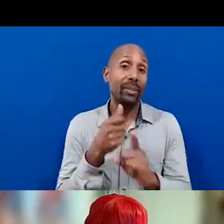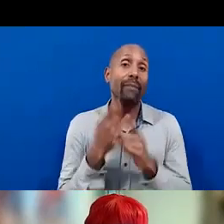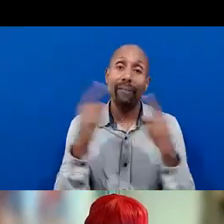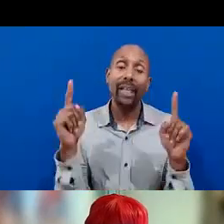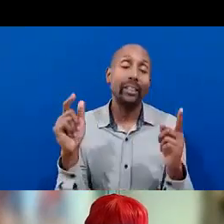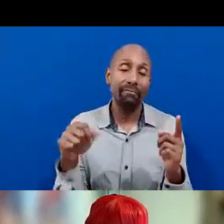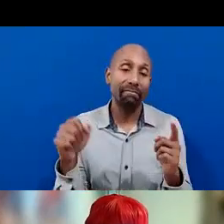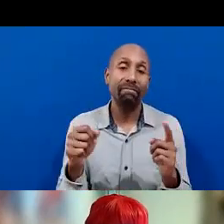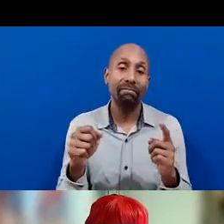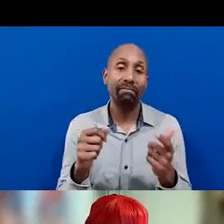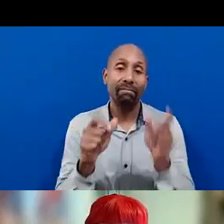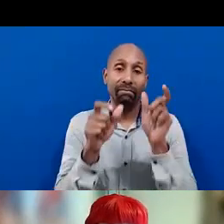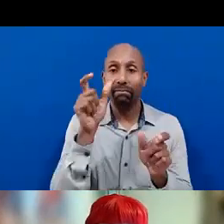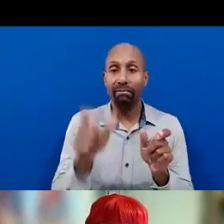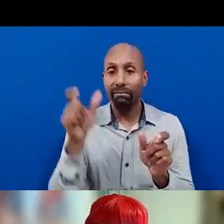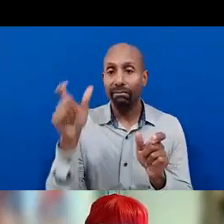And